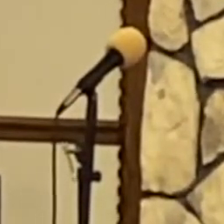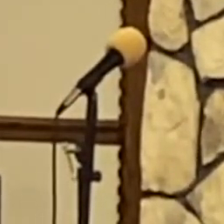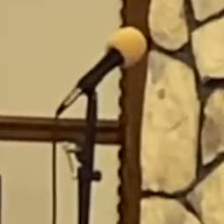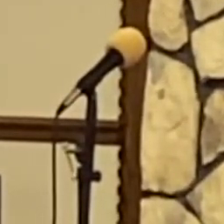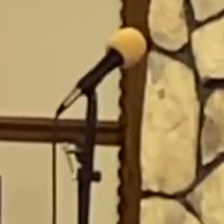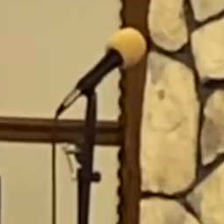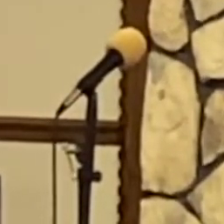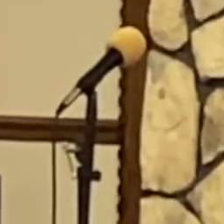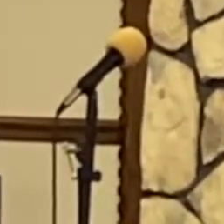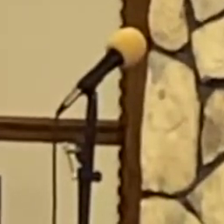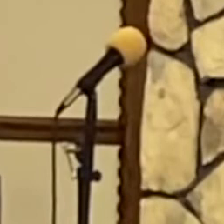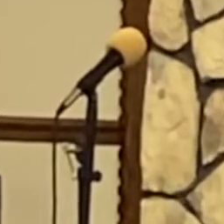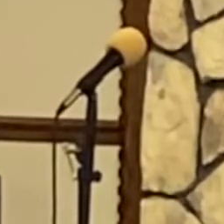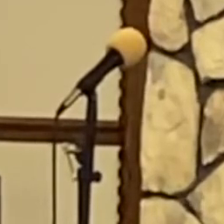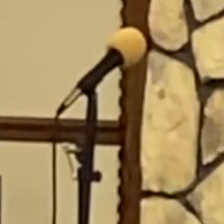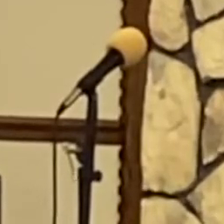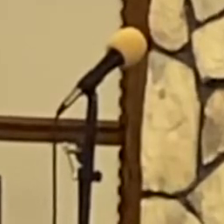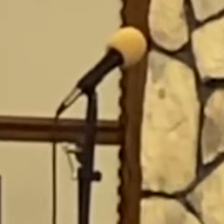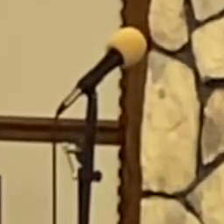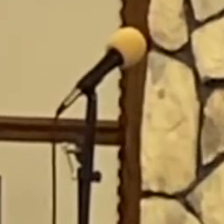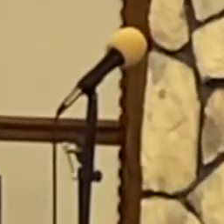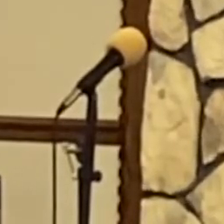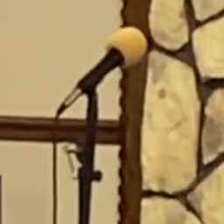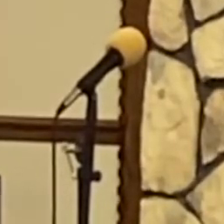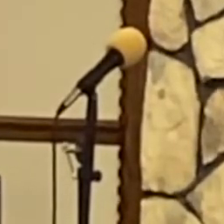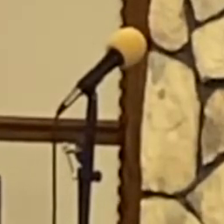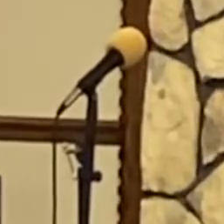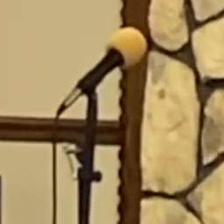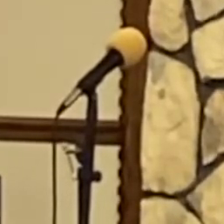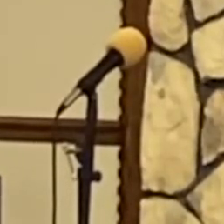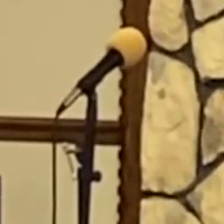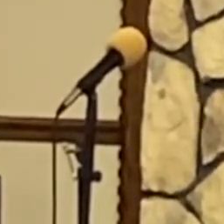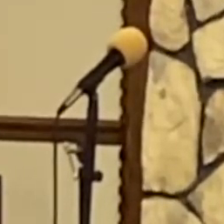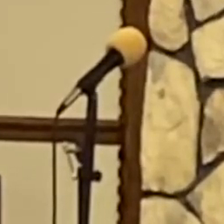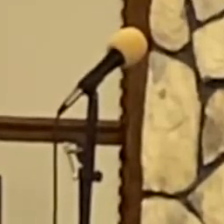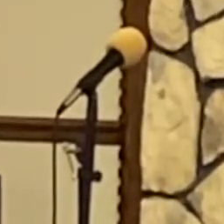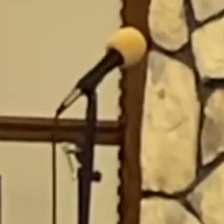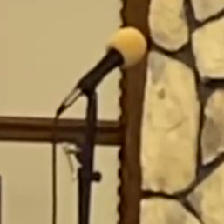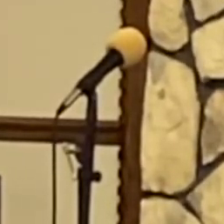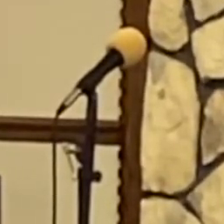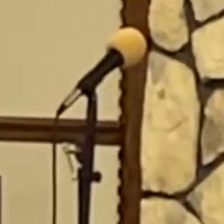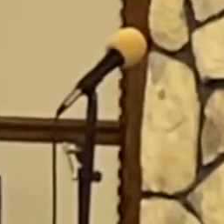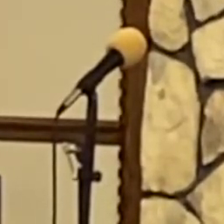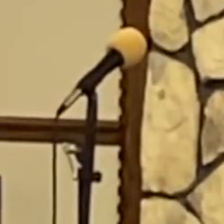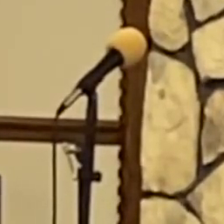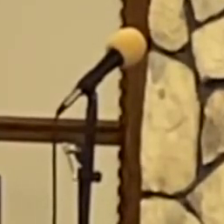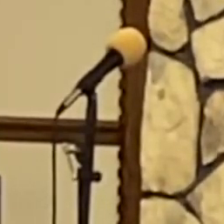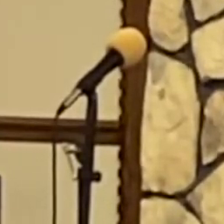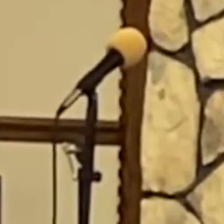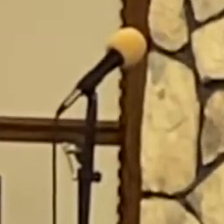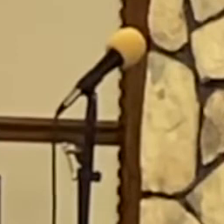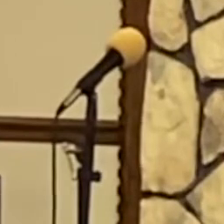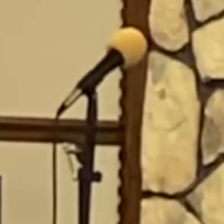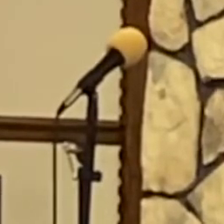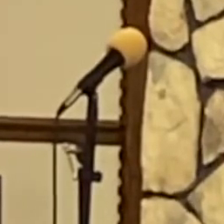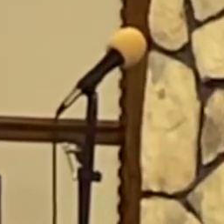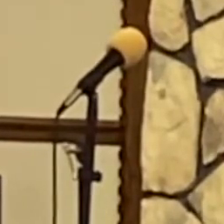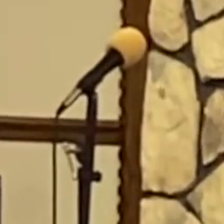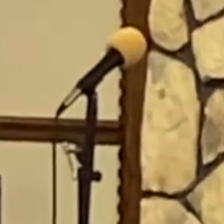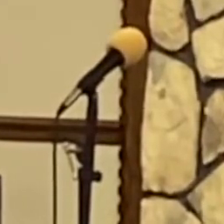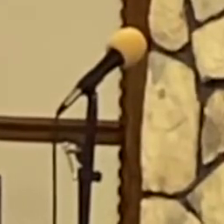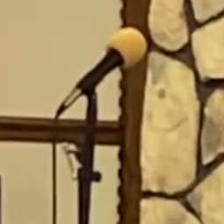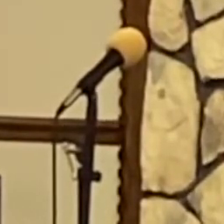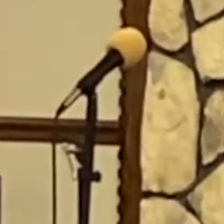while Sister Julie takes Susan to prepare. Can you just lift your hands and worship